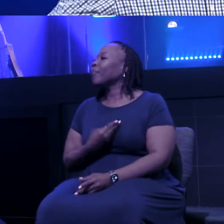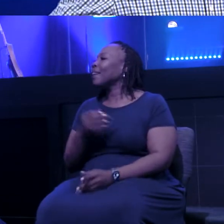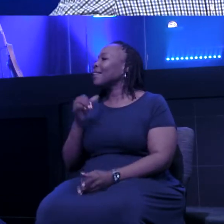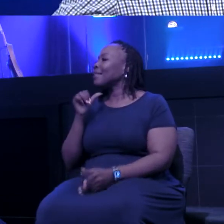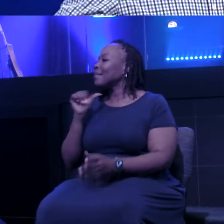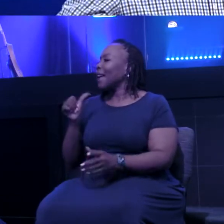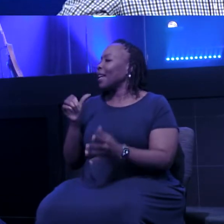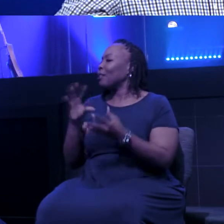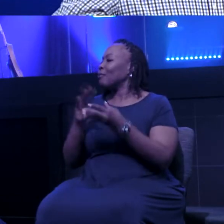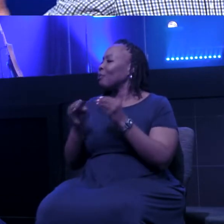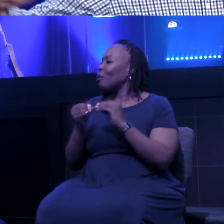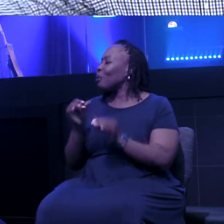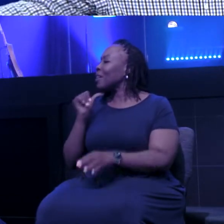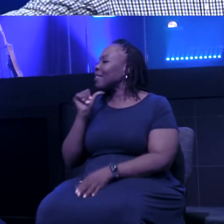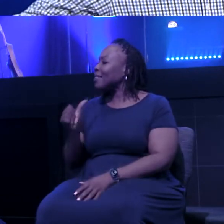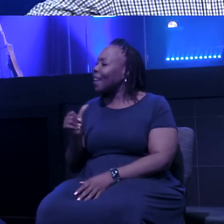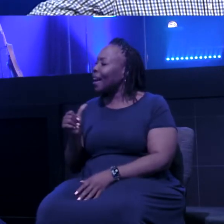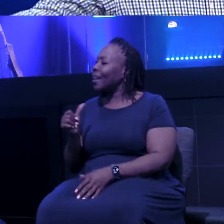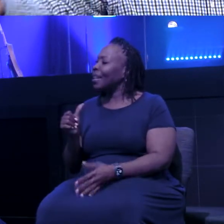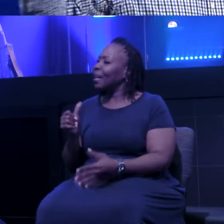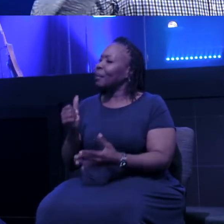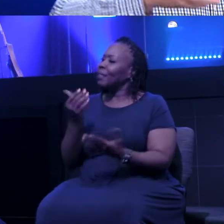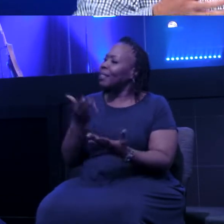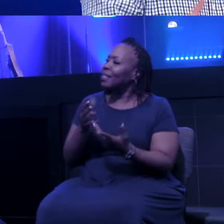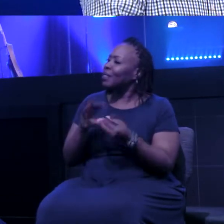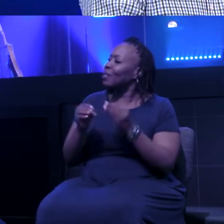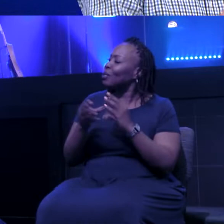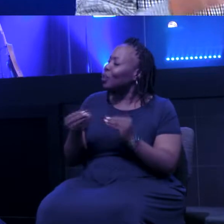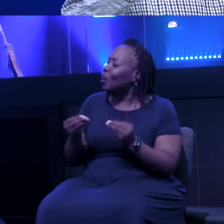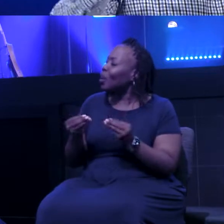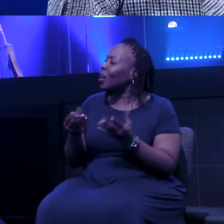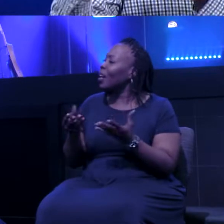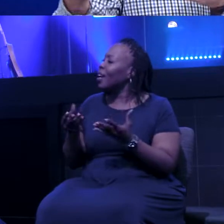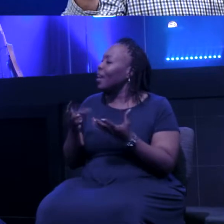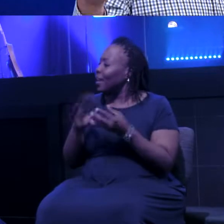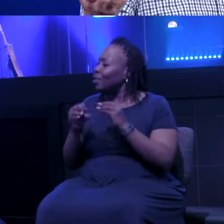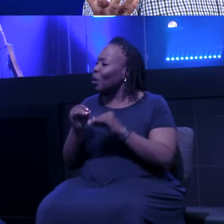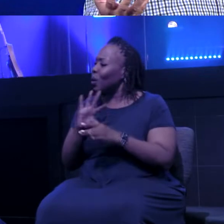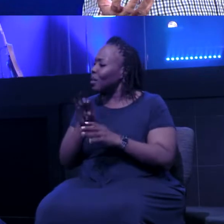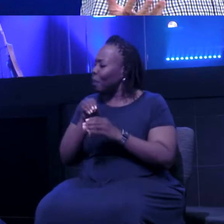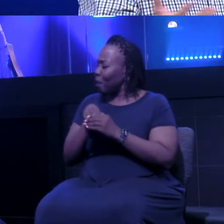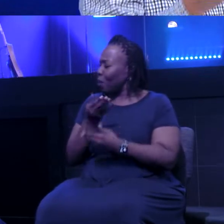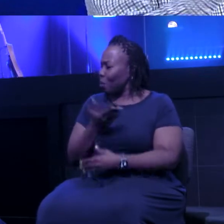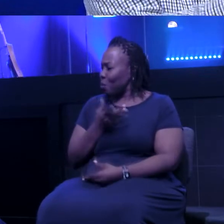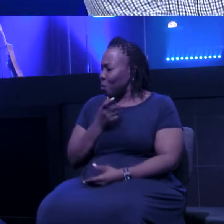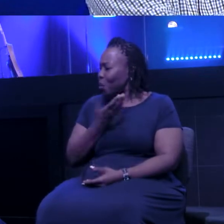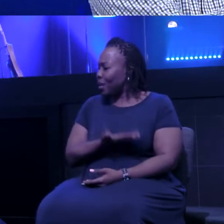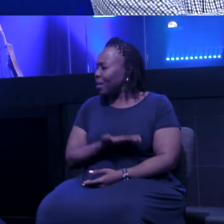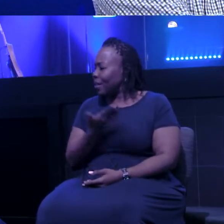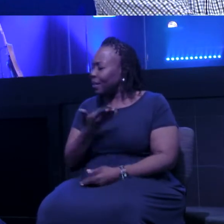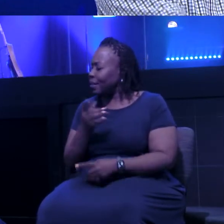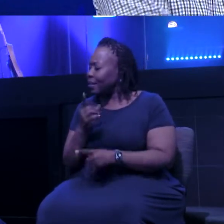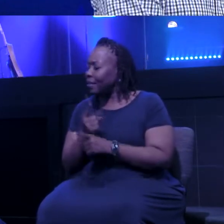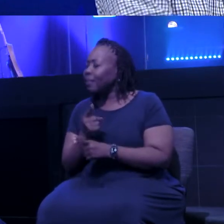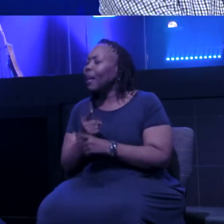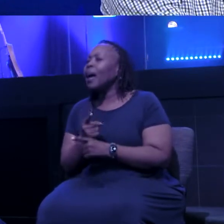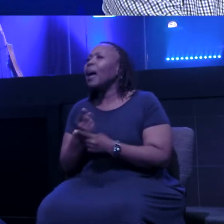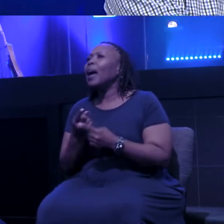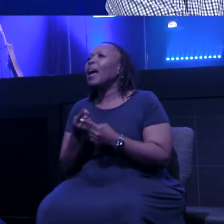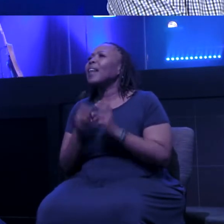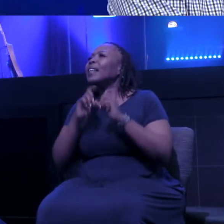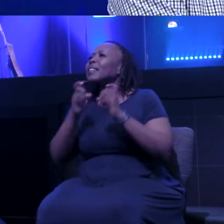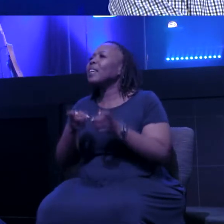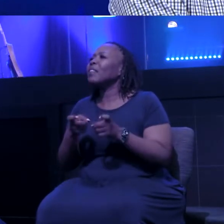his story. It wasn't because of his story or in spite of his story. His story is a part of who he is, and it's given